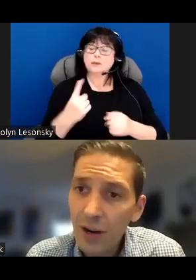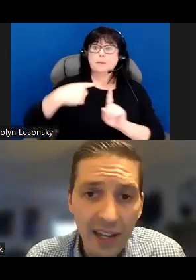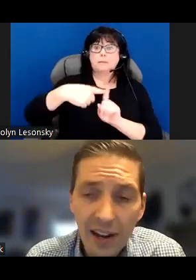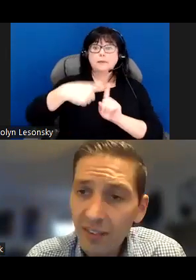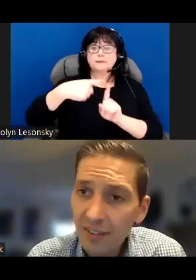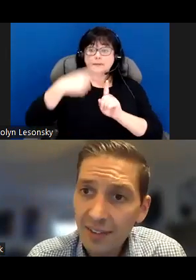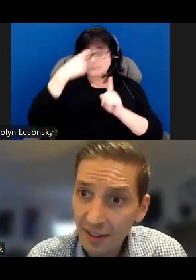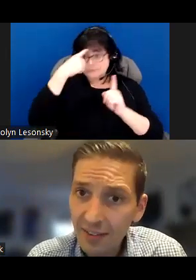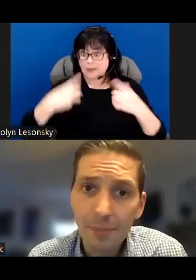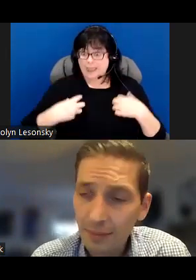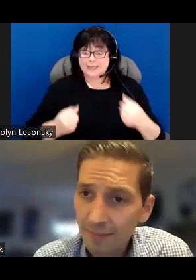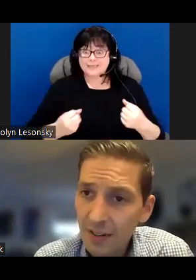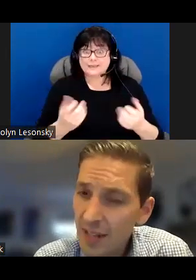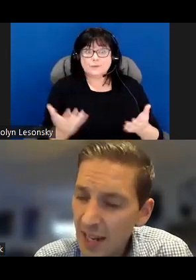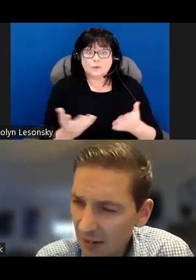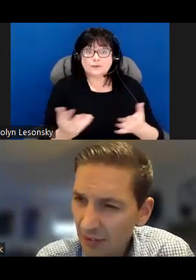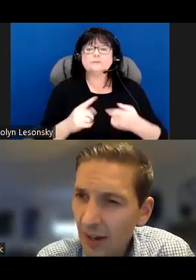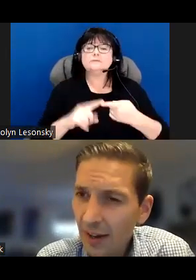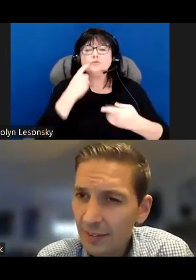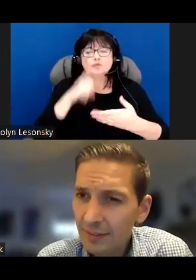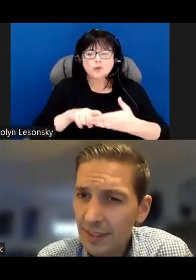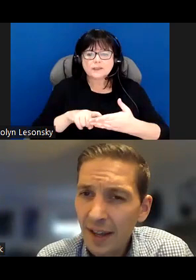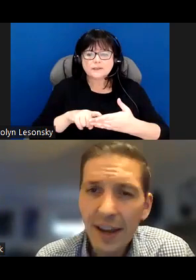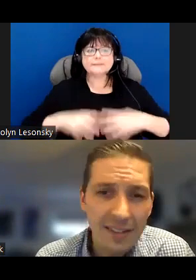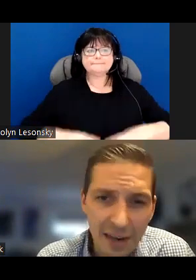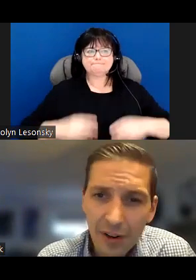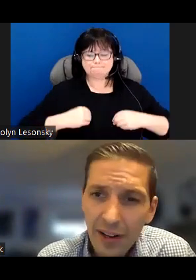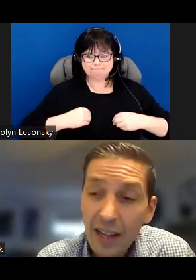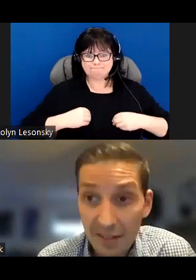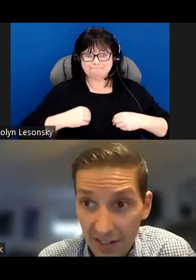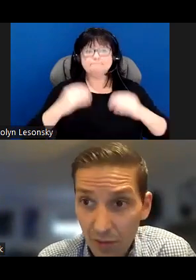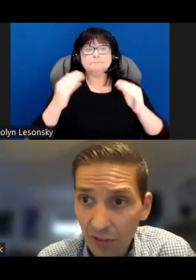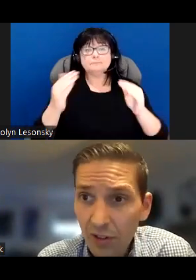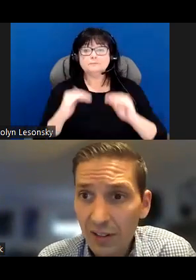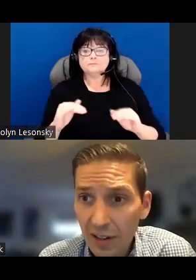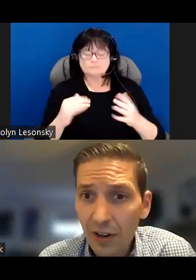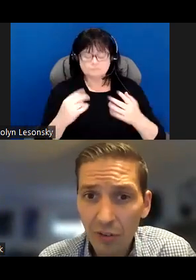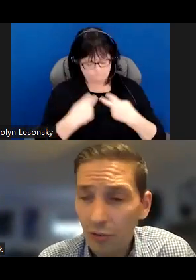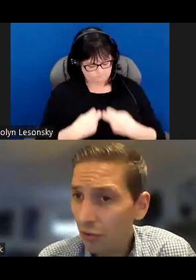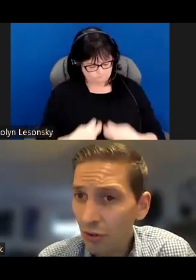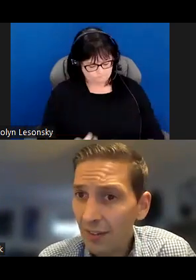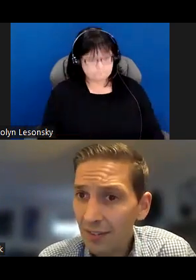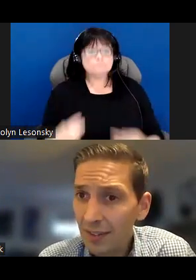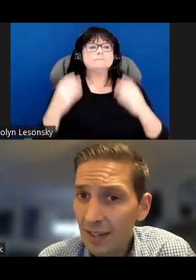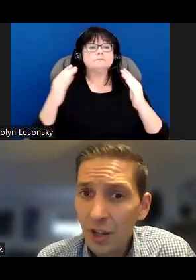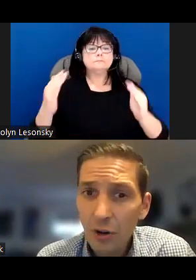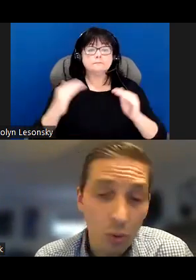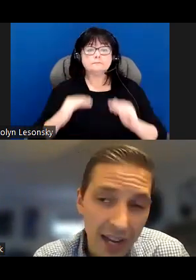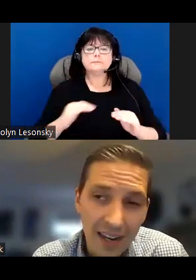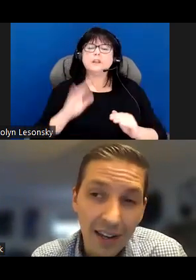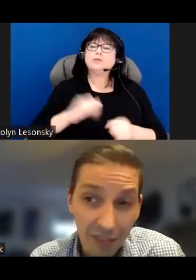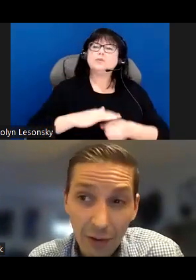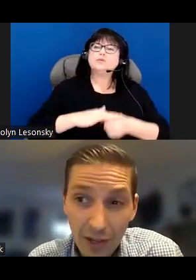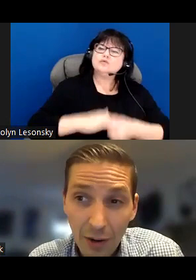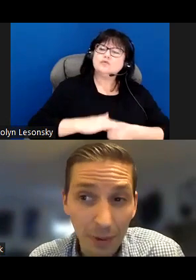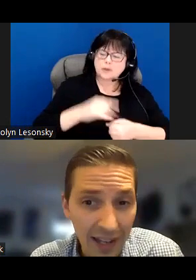things here: recognizing and accepting, taking stock, identifying and decreasing identified sources of stress,